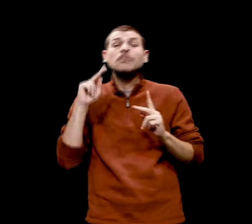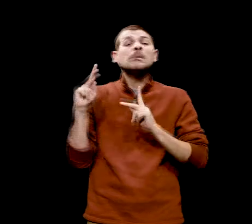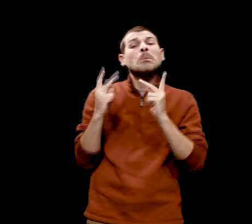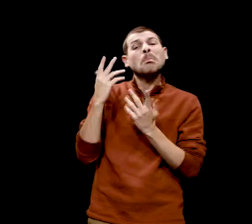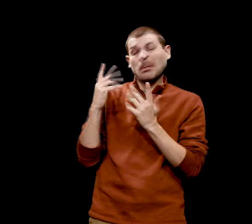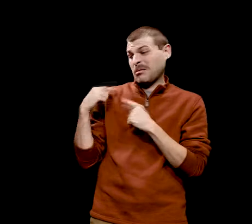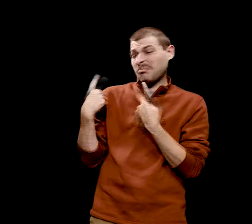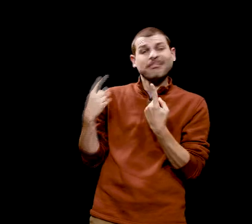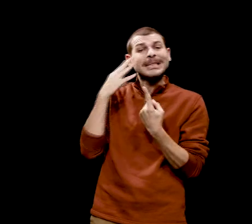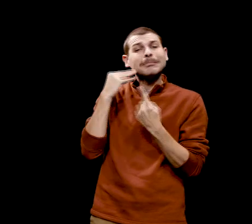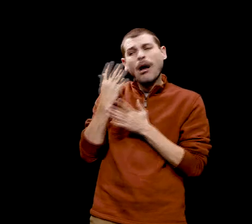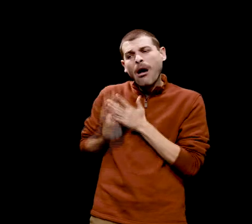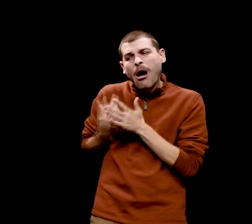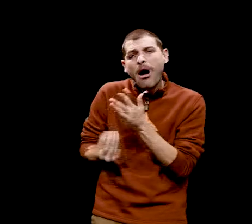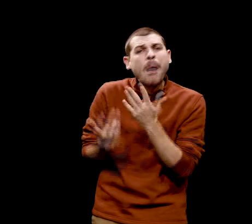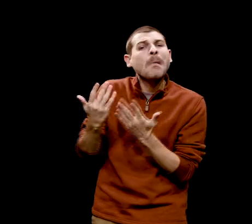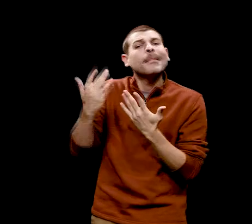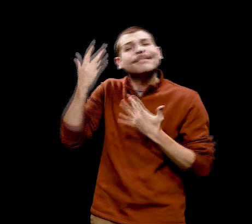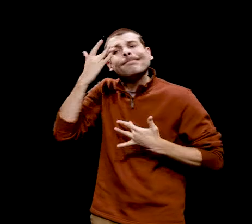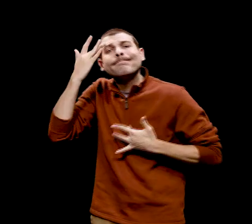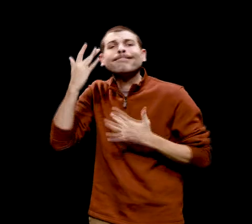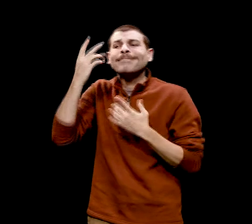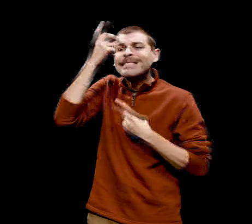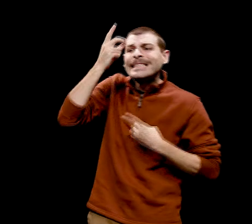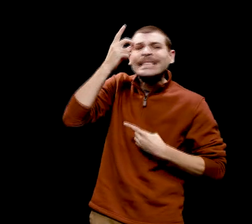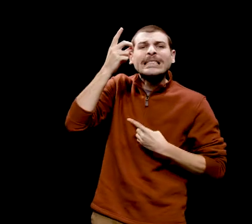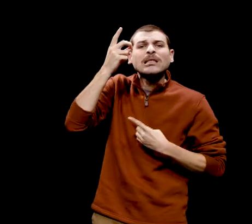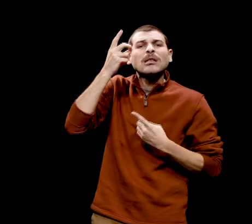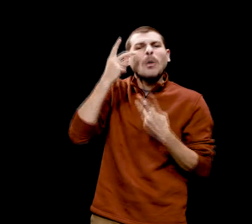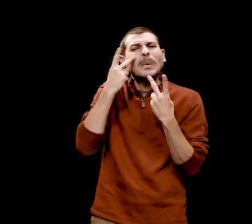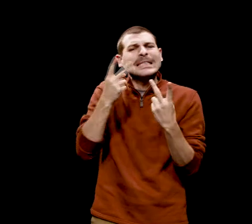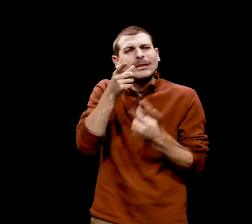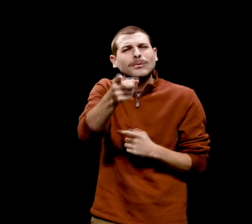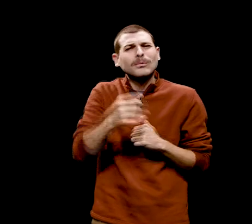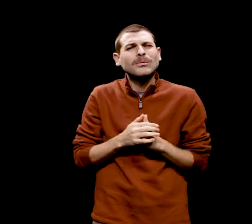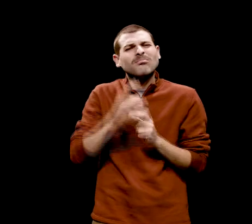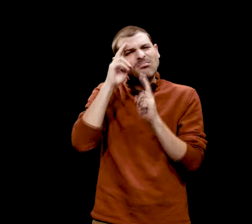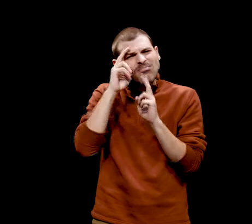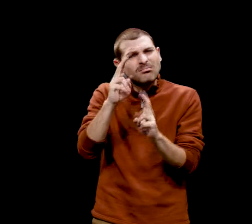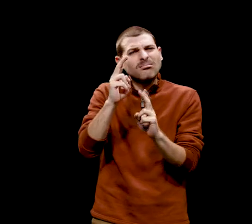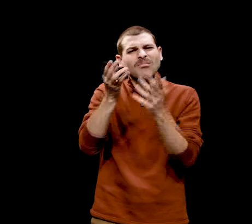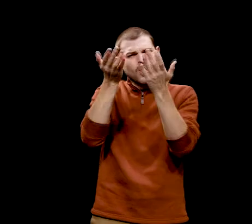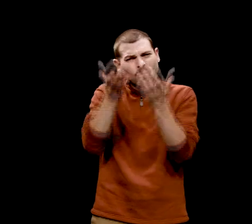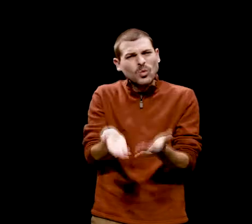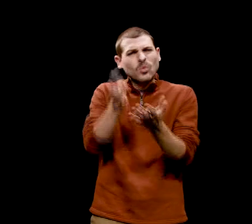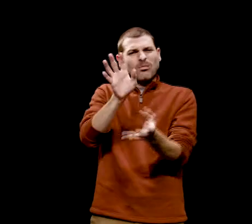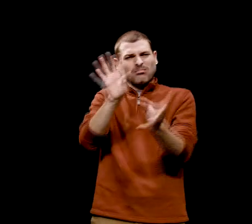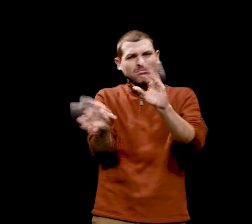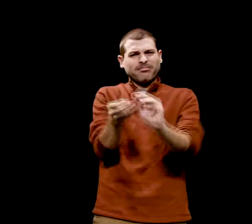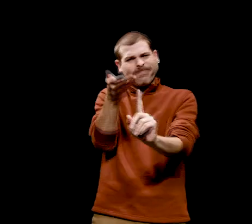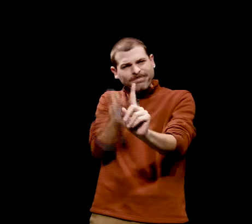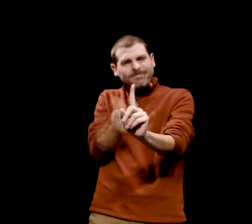someone to illness or disease. We see you, all of you. All parts of you are welcome and safe